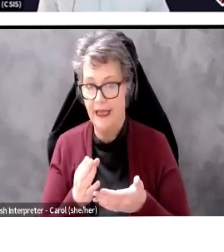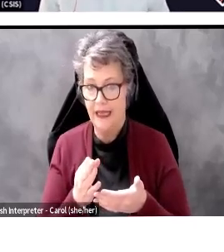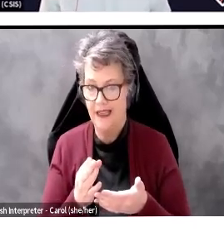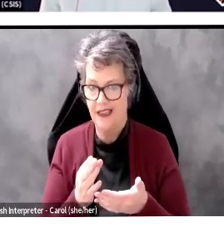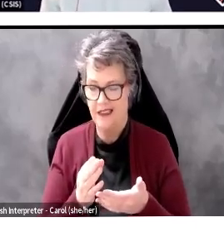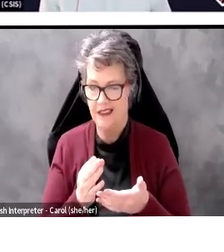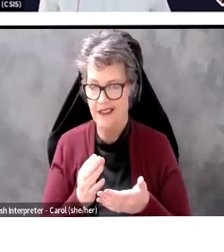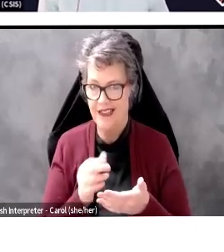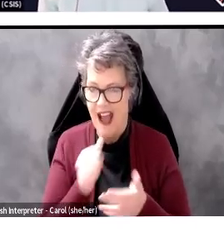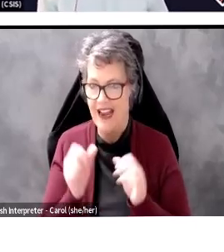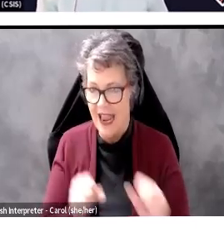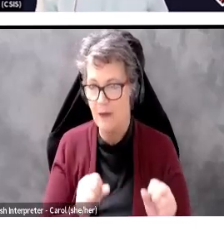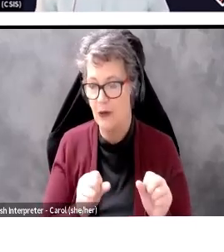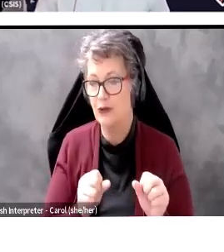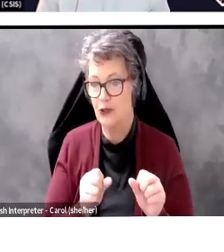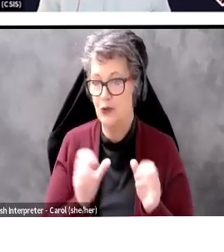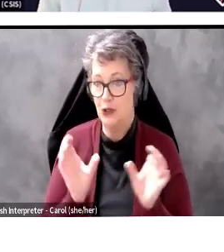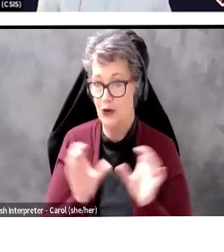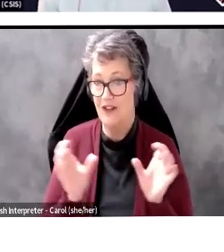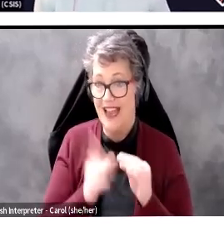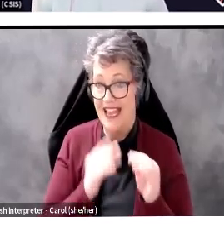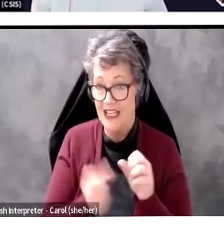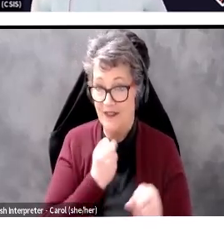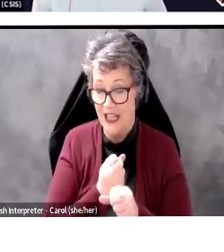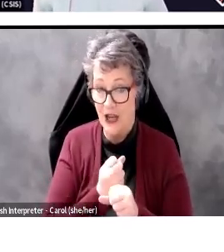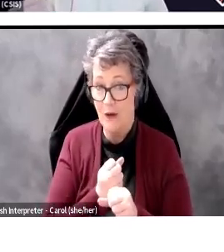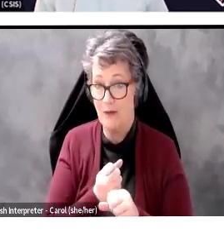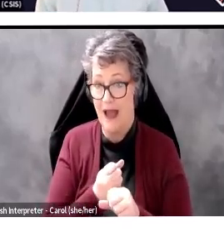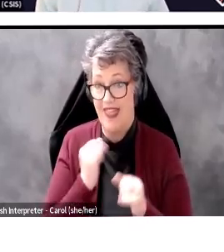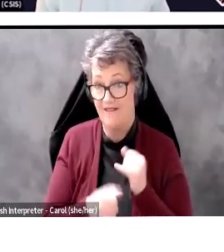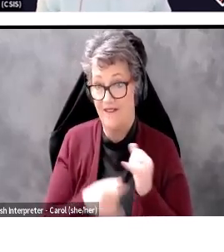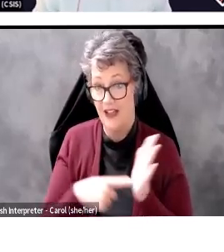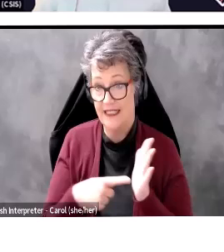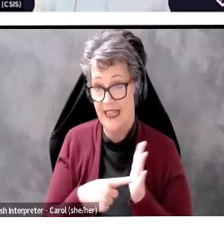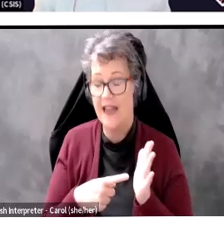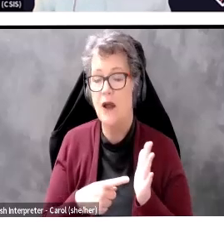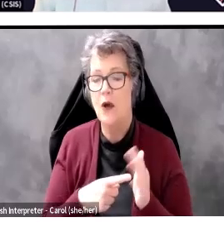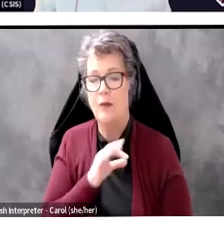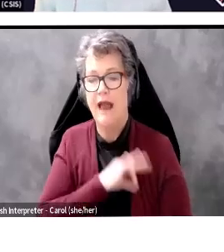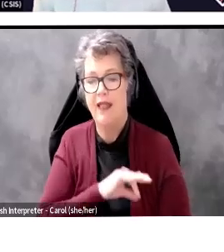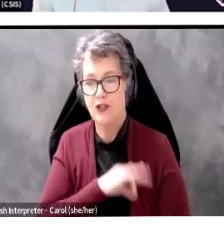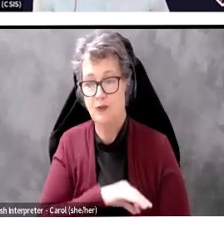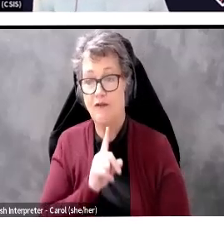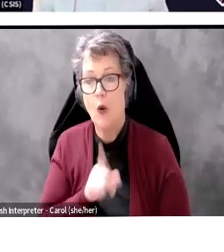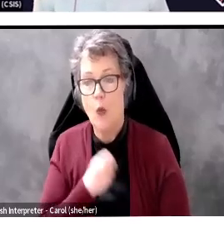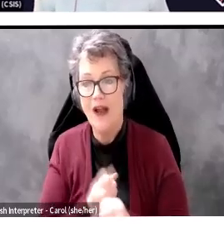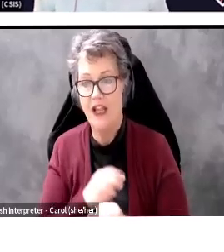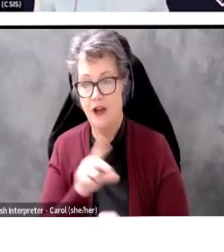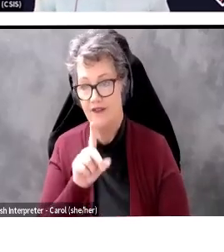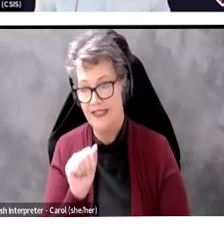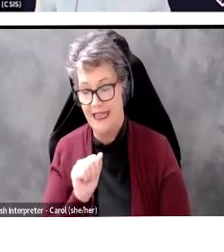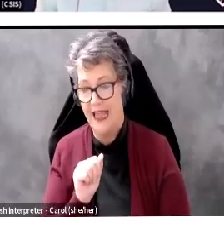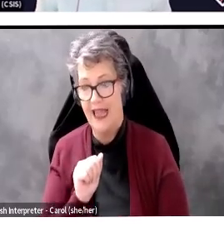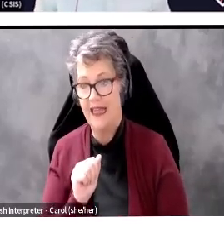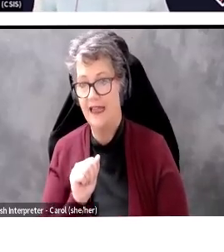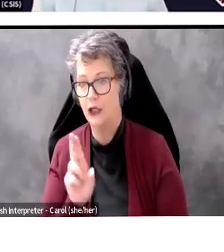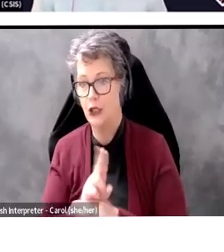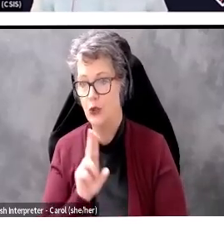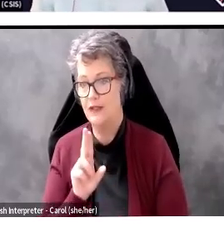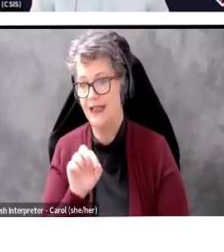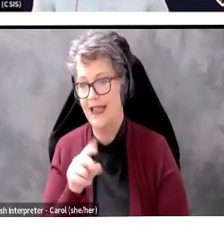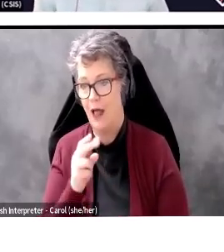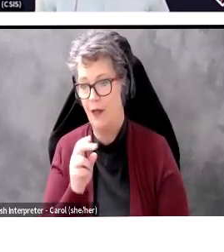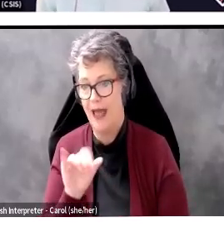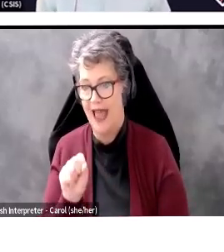the end of year data collections by final deadlines, will become eligible for 1 year of DA through the CALPADS